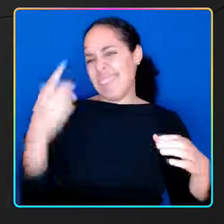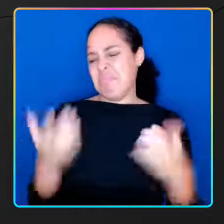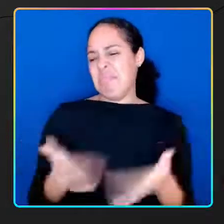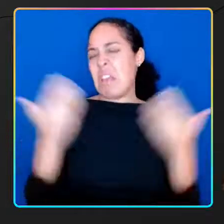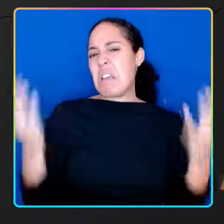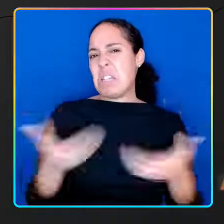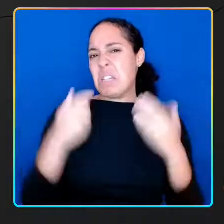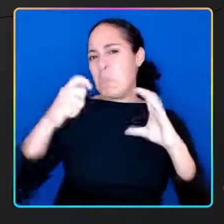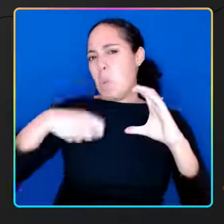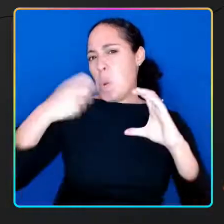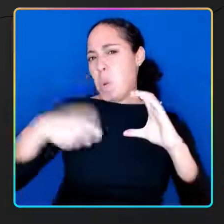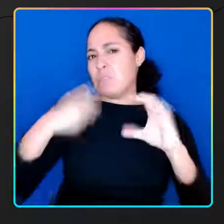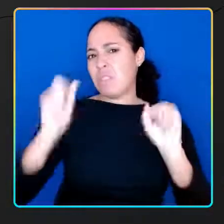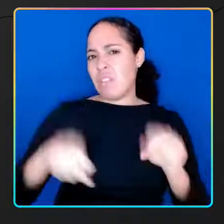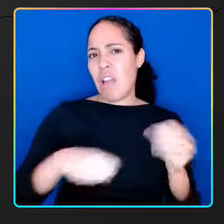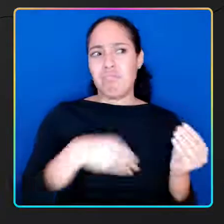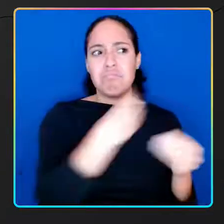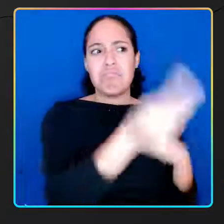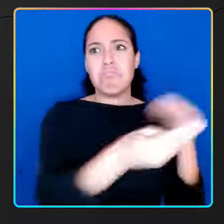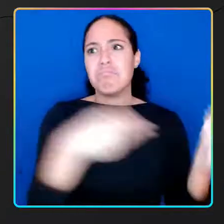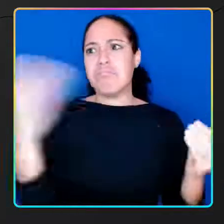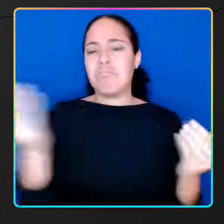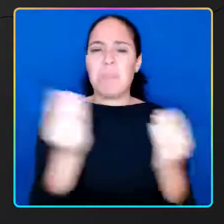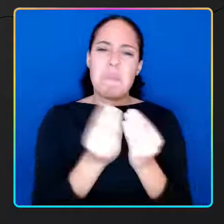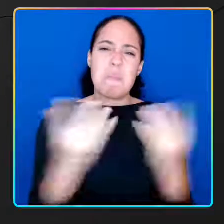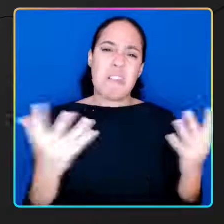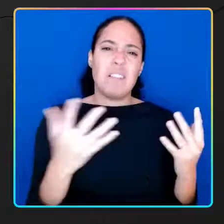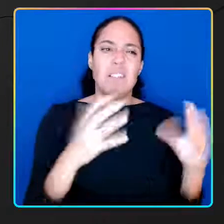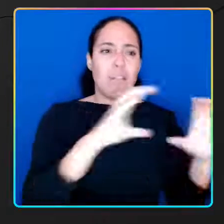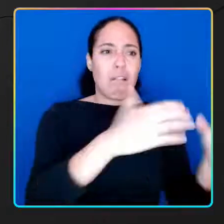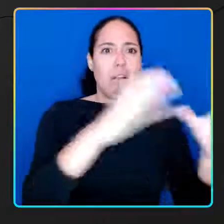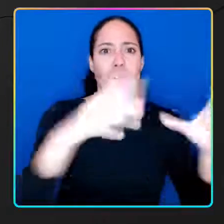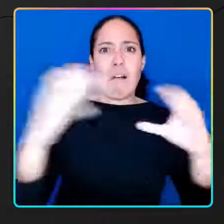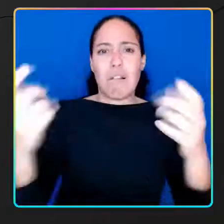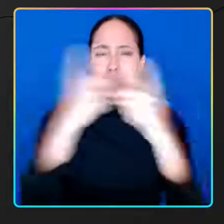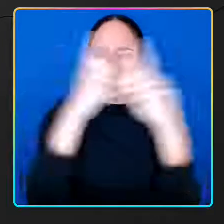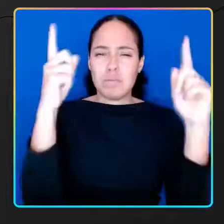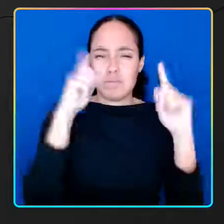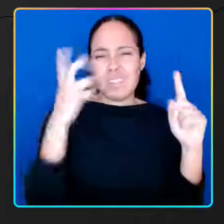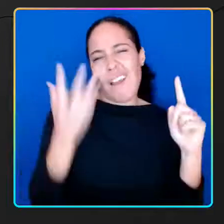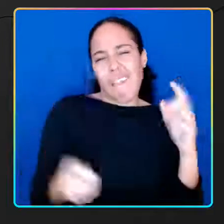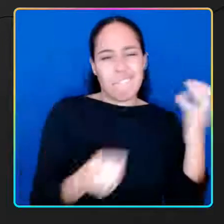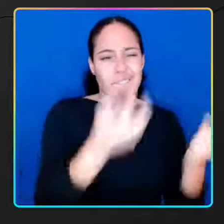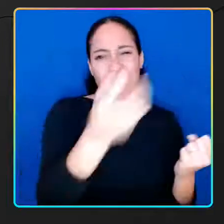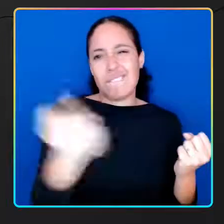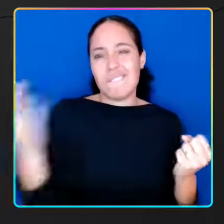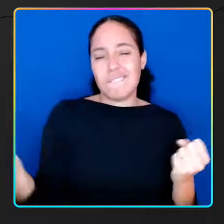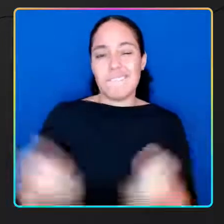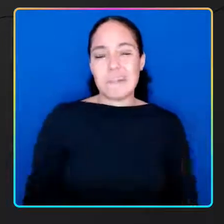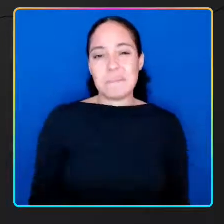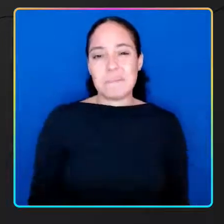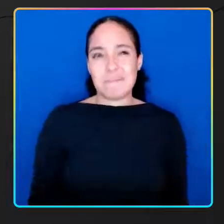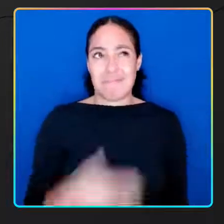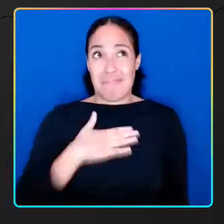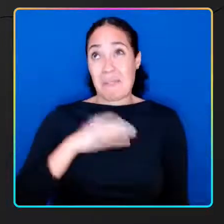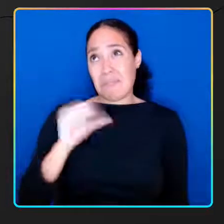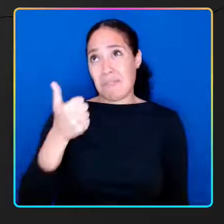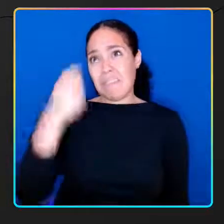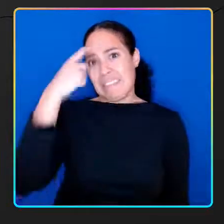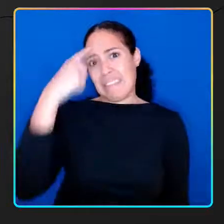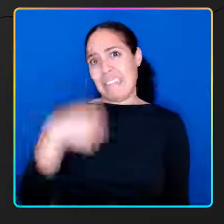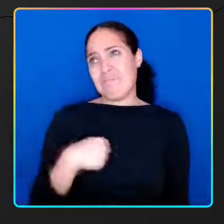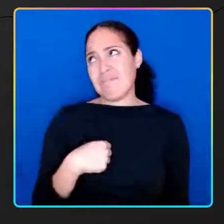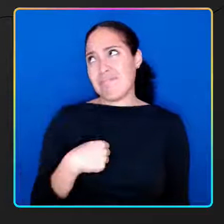easily. So a lot of classes will use that as a starting point. I think that was my first, at least of my